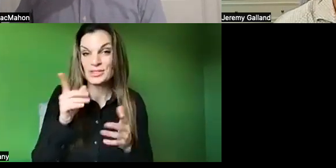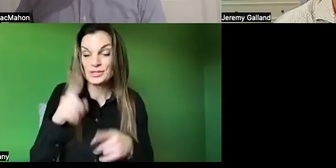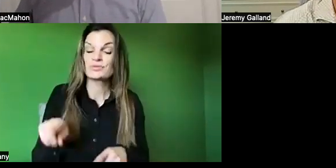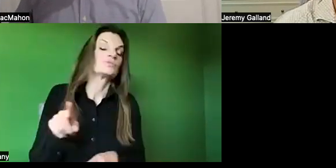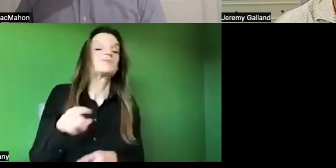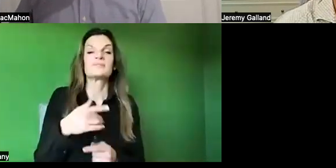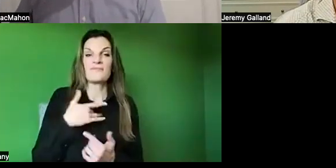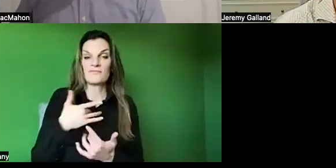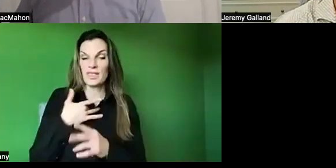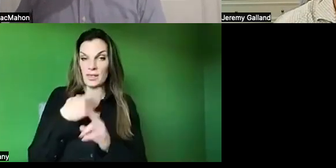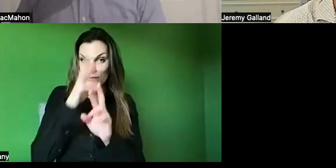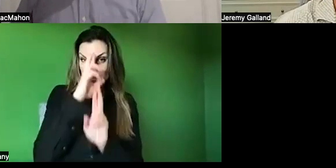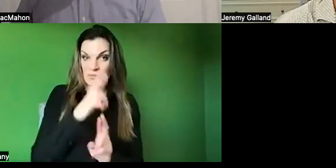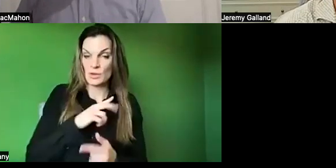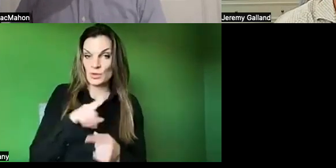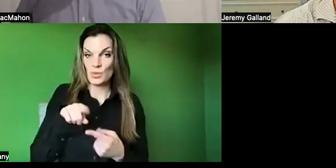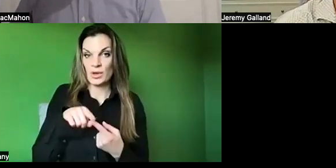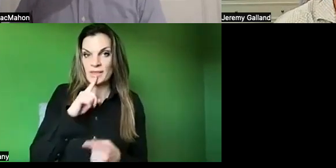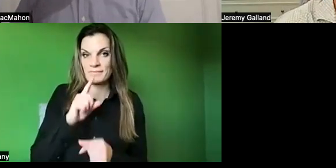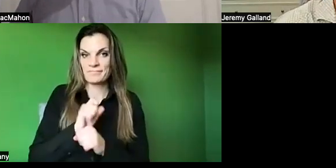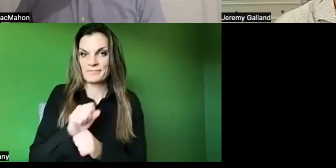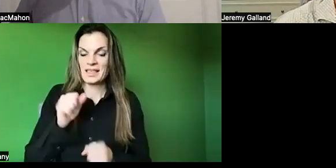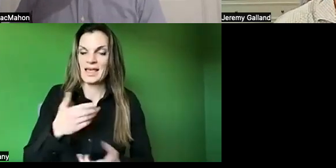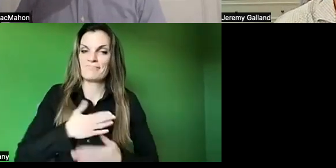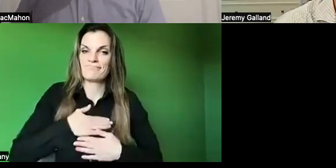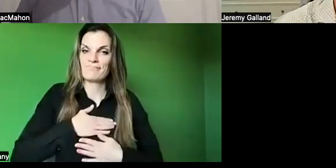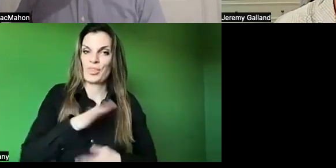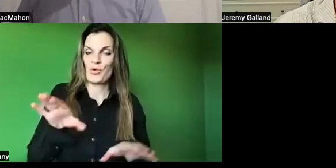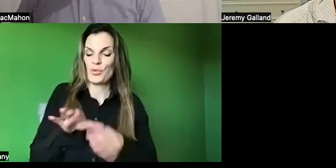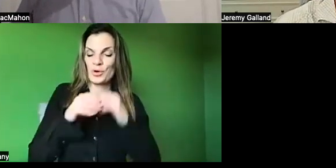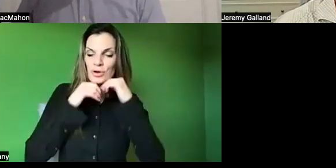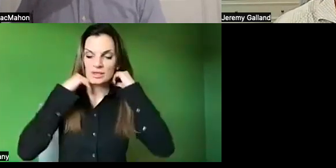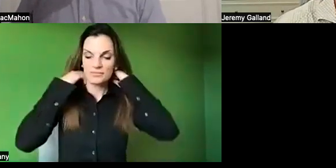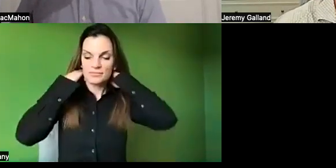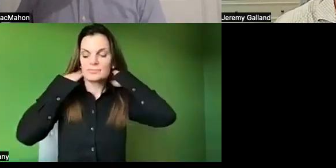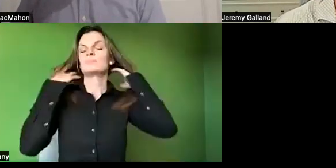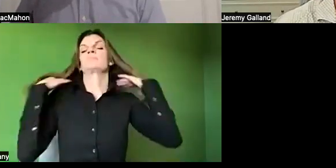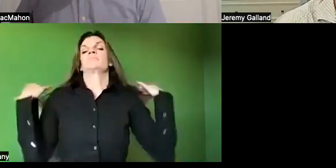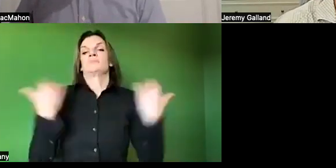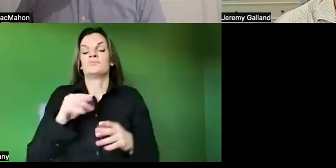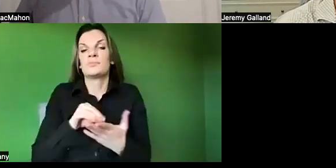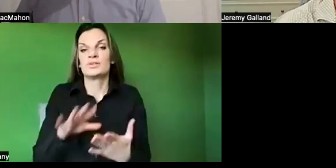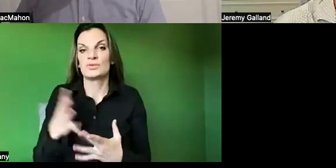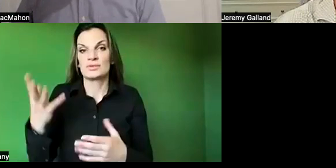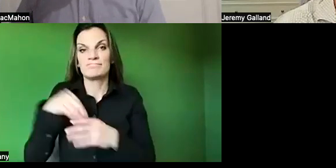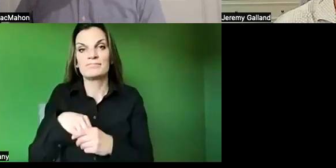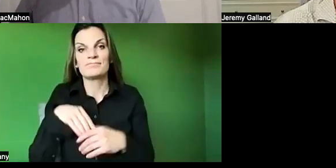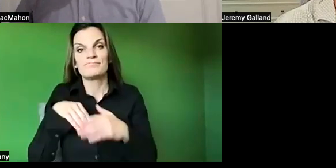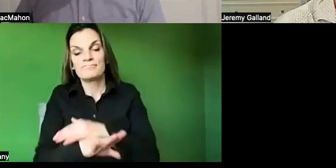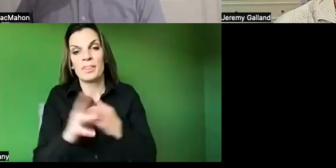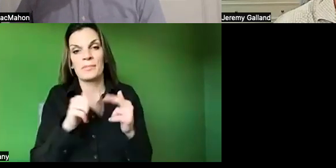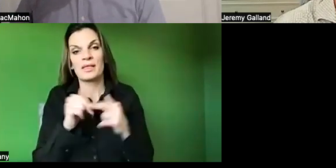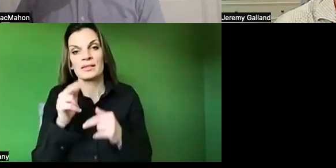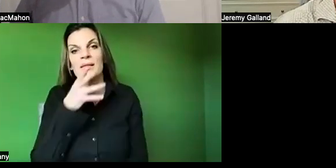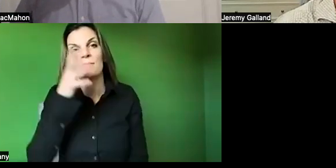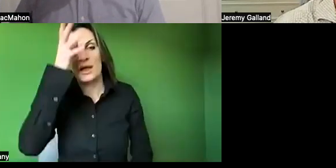feel respected when they enjoy the work they do, when students come into the building and parents come and support